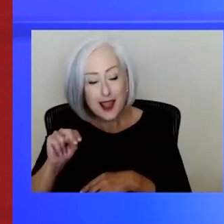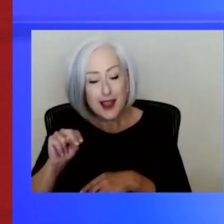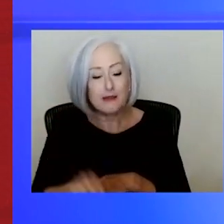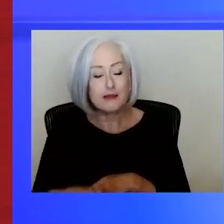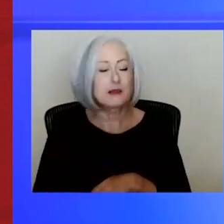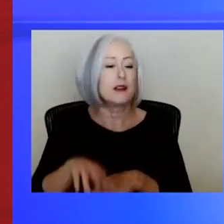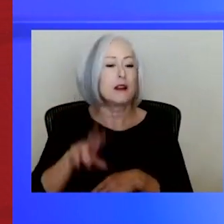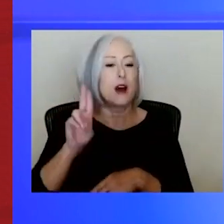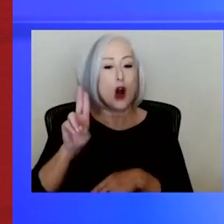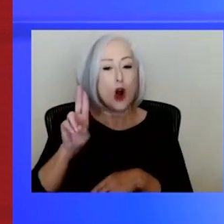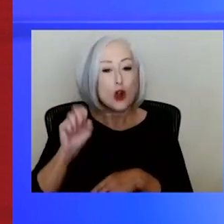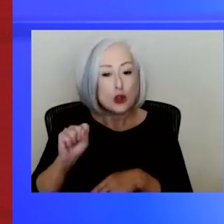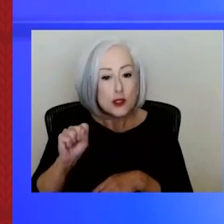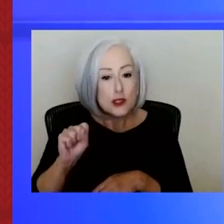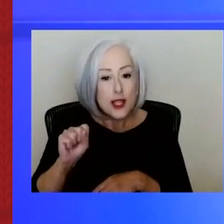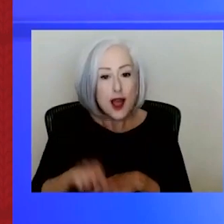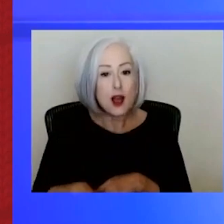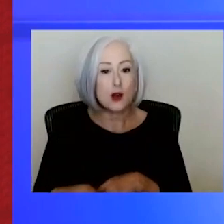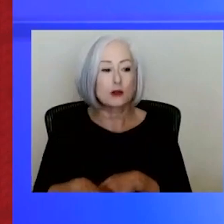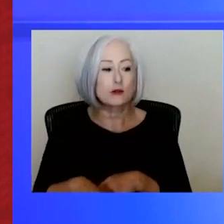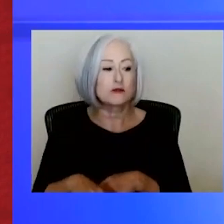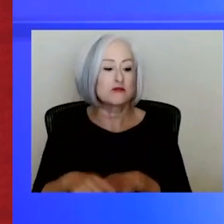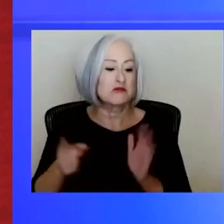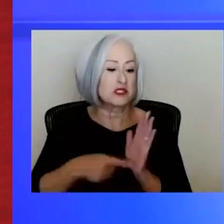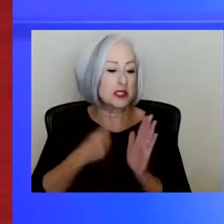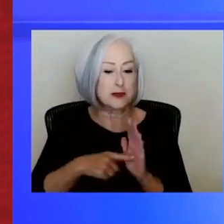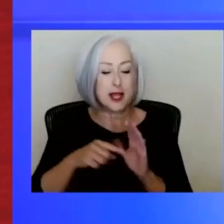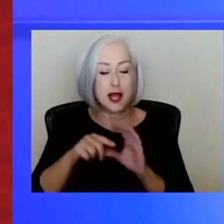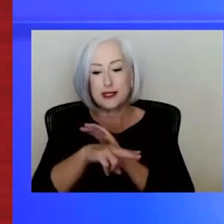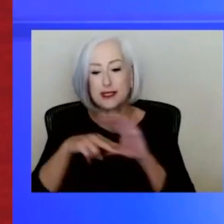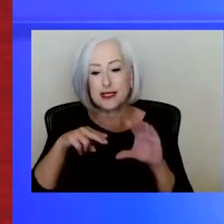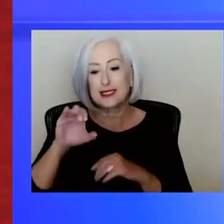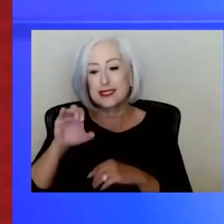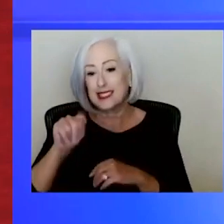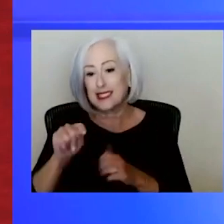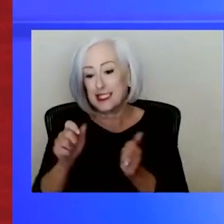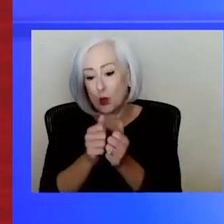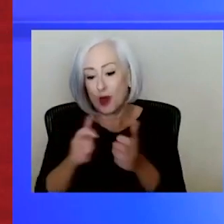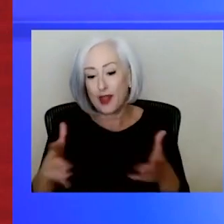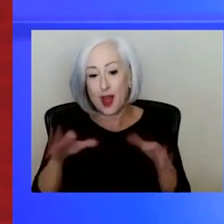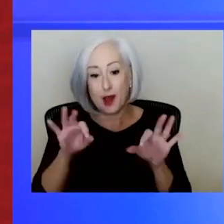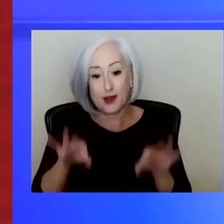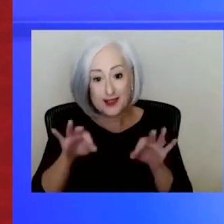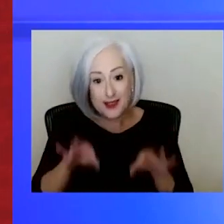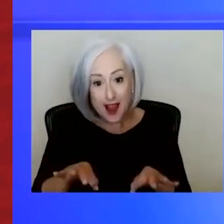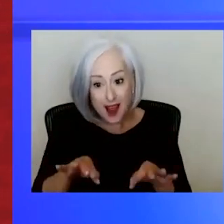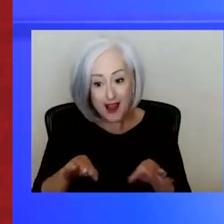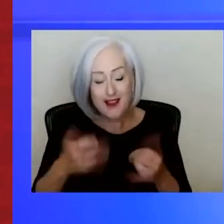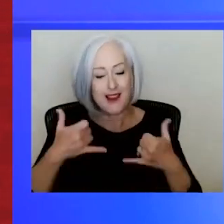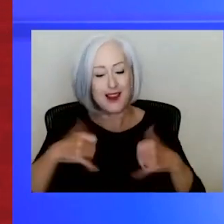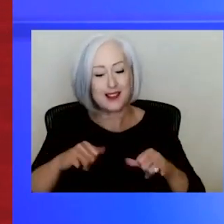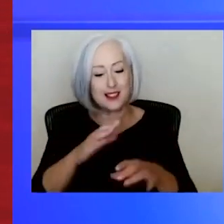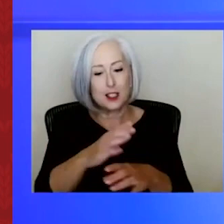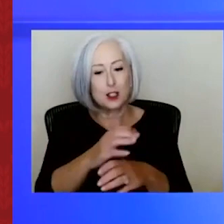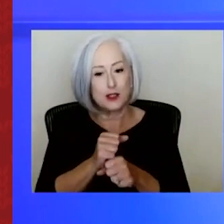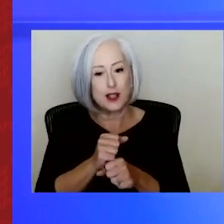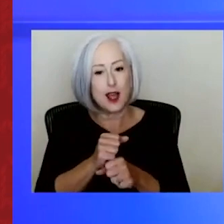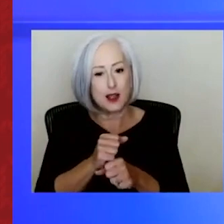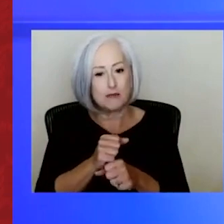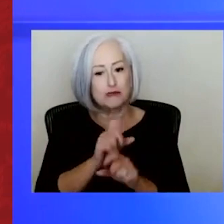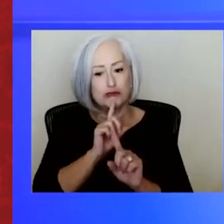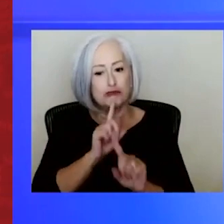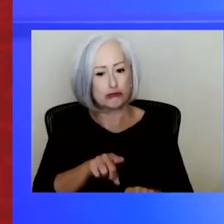to do a CT scan without contrast and still achieve the answer to the question that is being